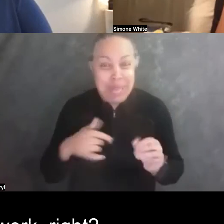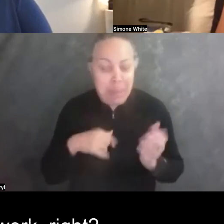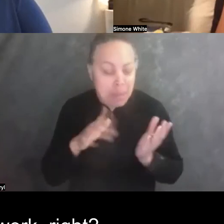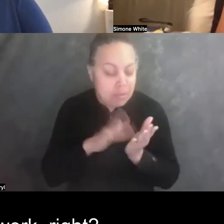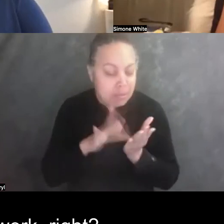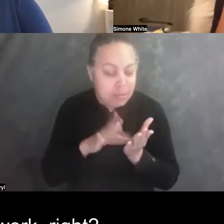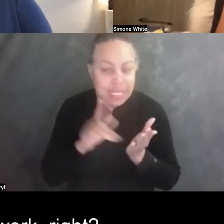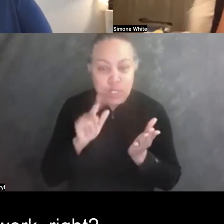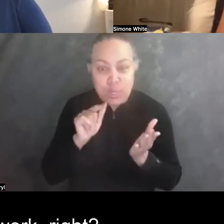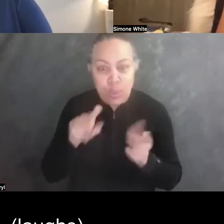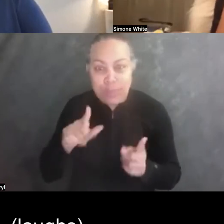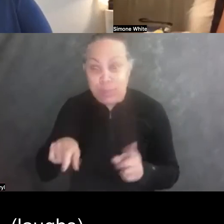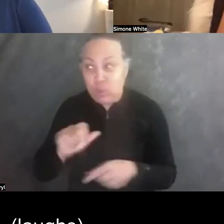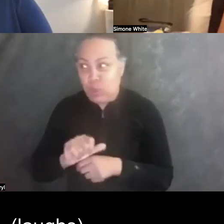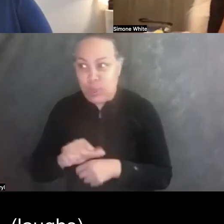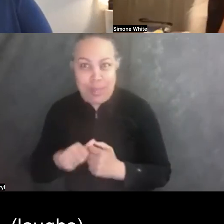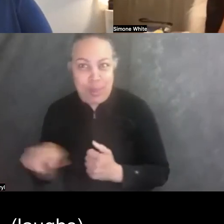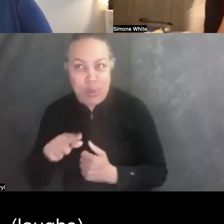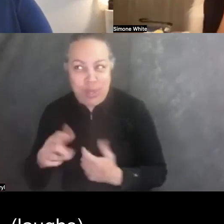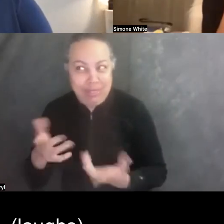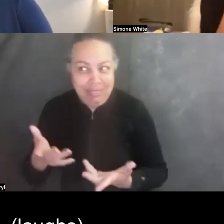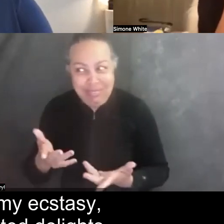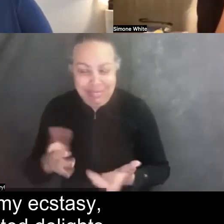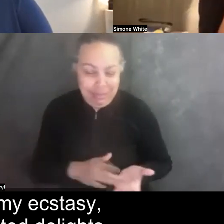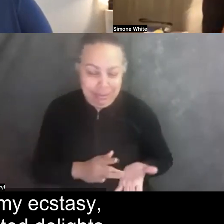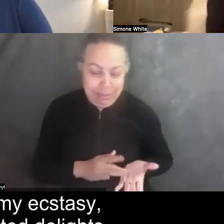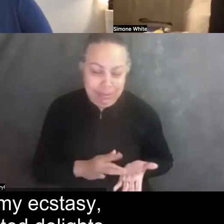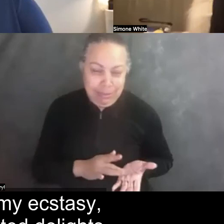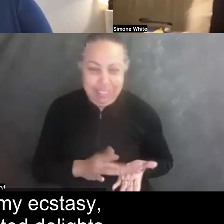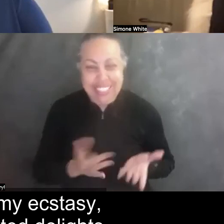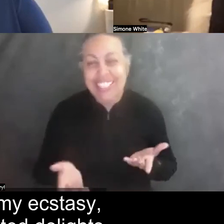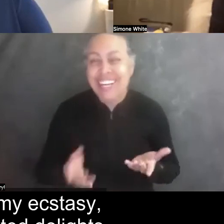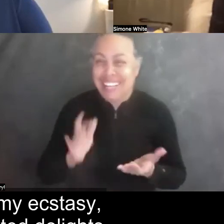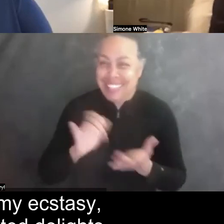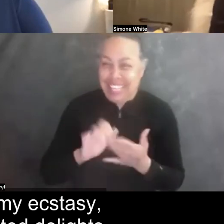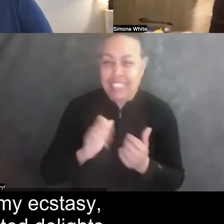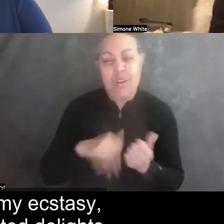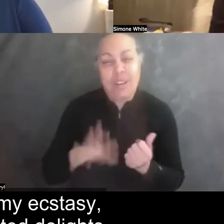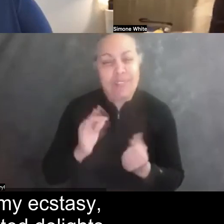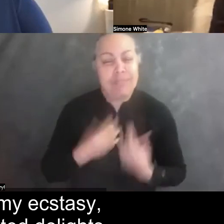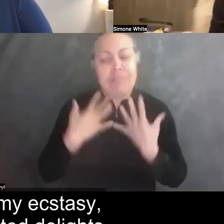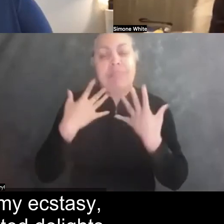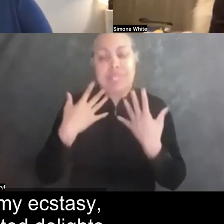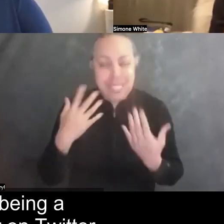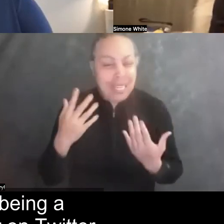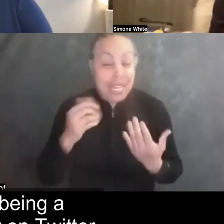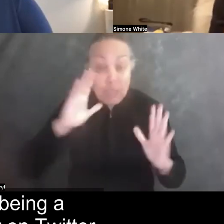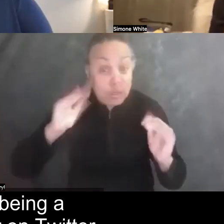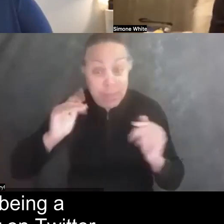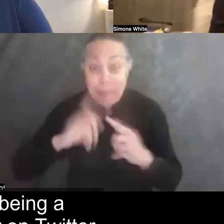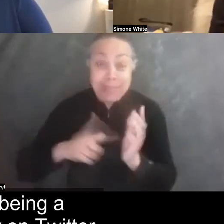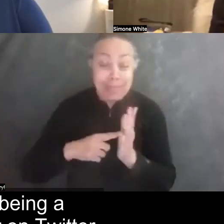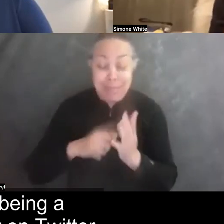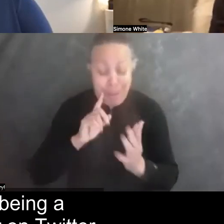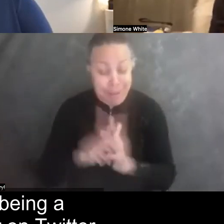be doing this work, right? And so for me, that's how I find my ecstasy, and those unexpected delights that I get